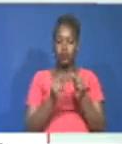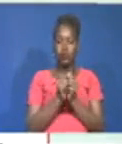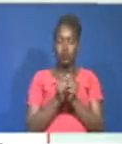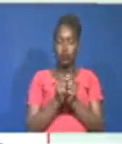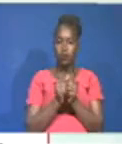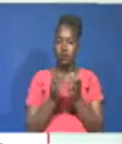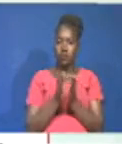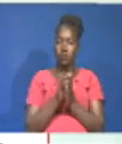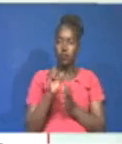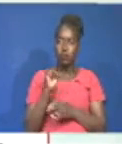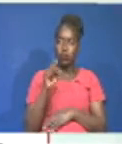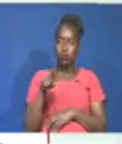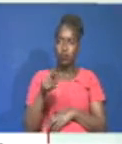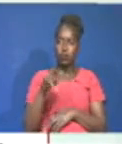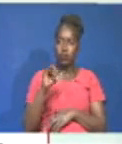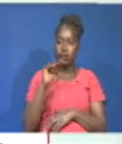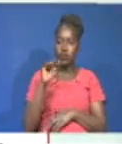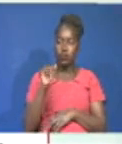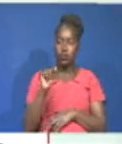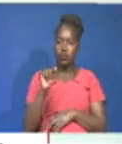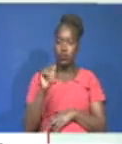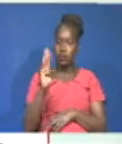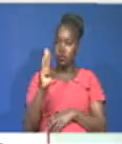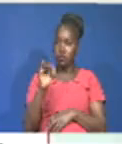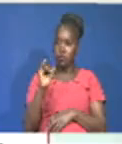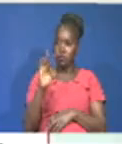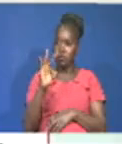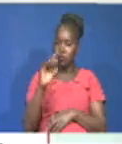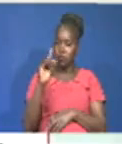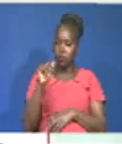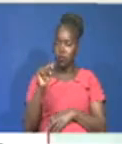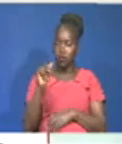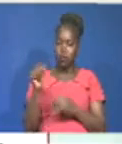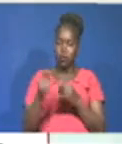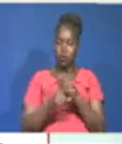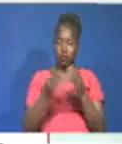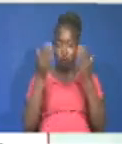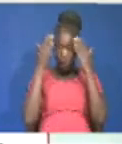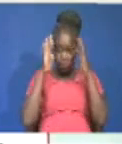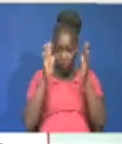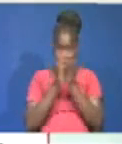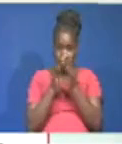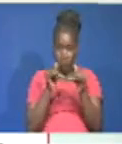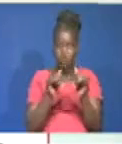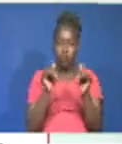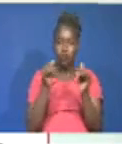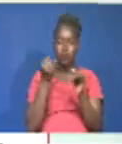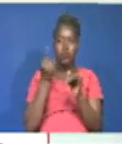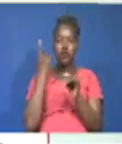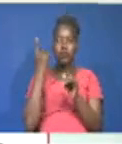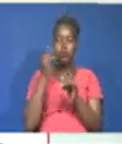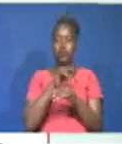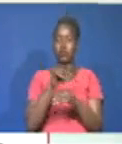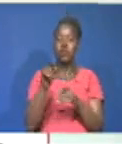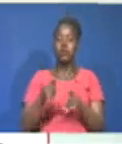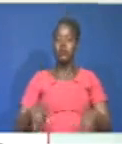Spina Bifida Month. And we're here to raise awareness and also try and get support for those who are living with